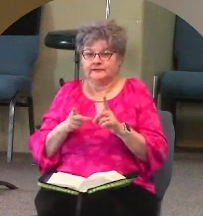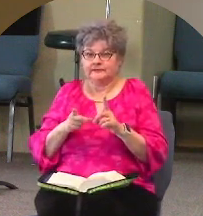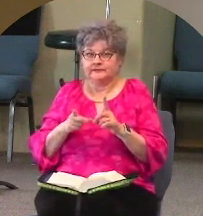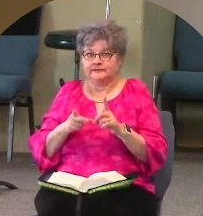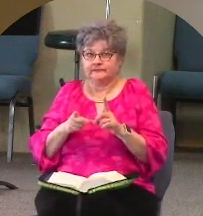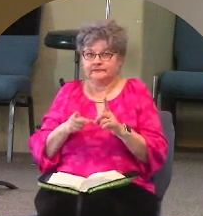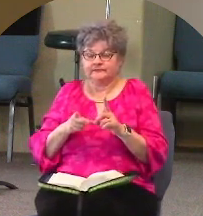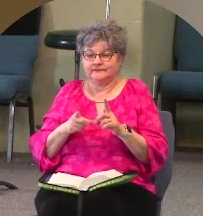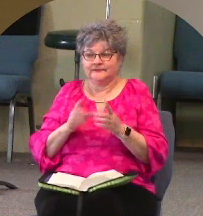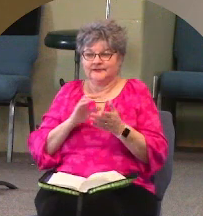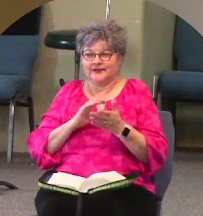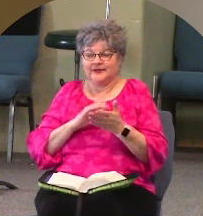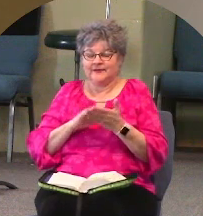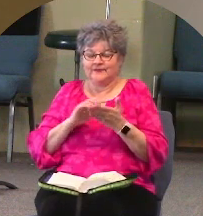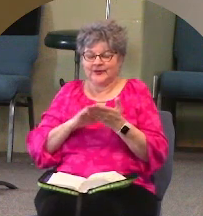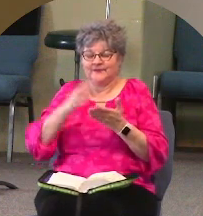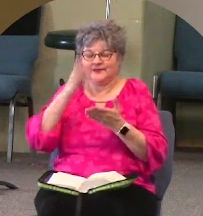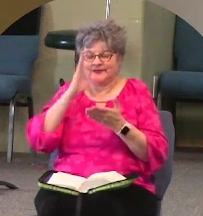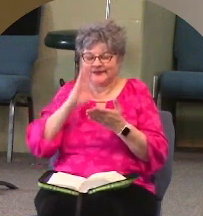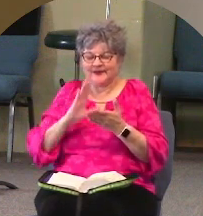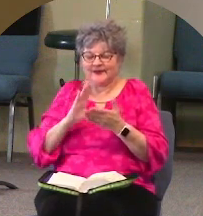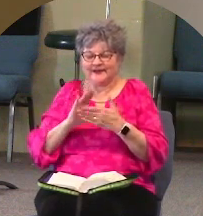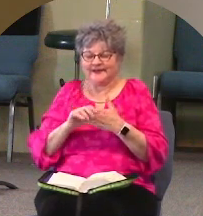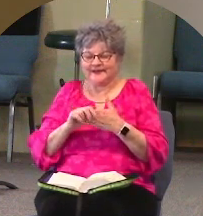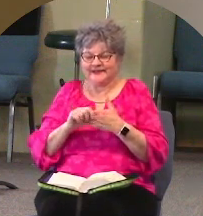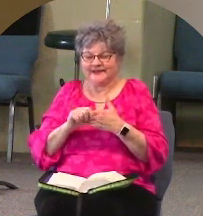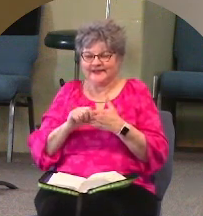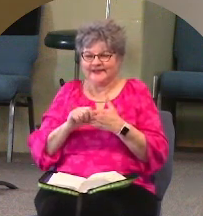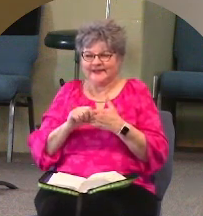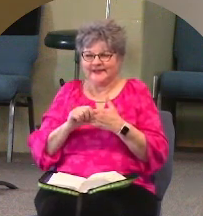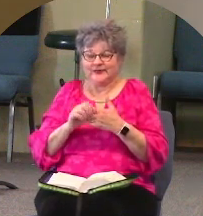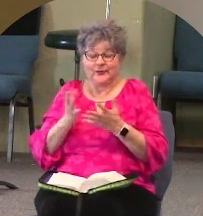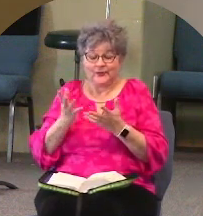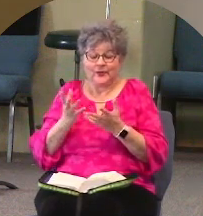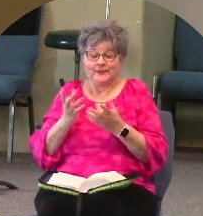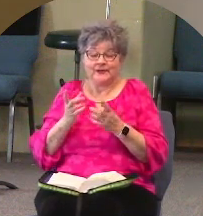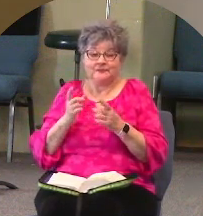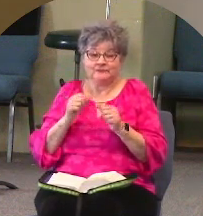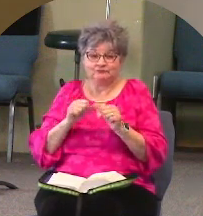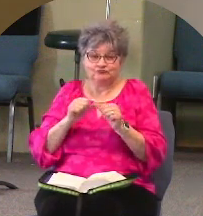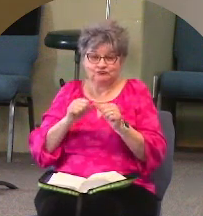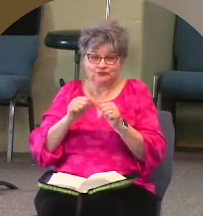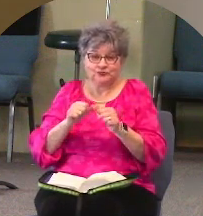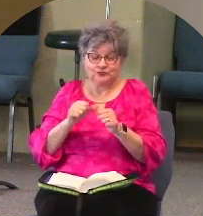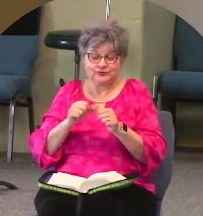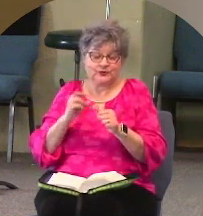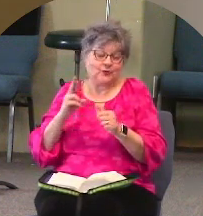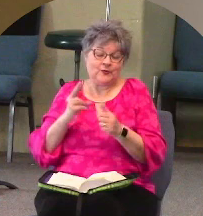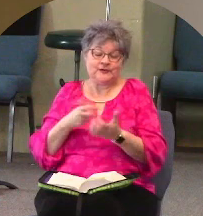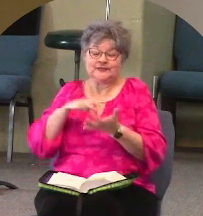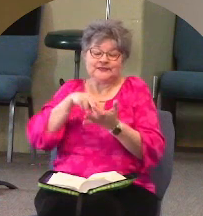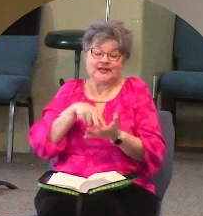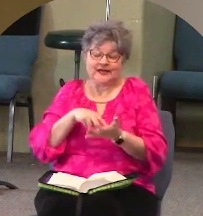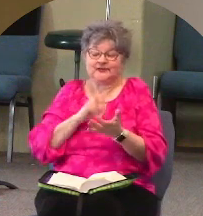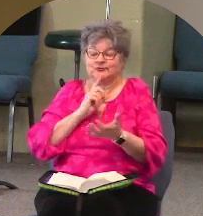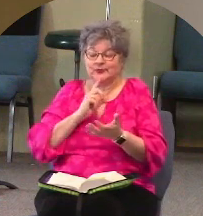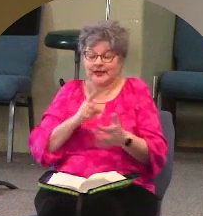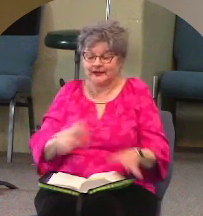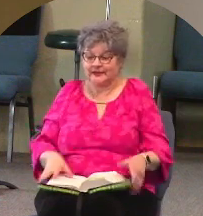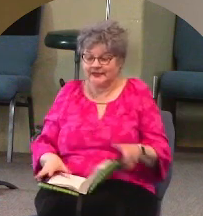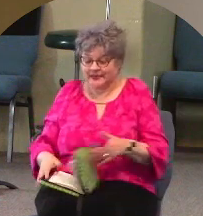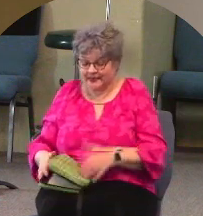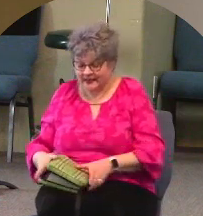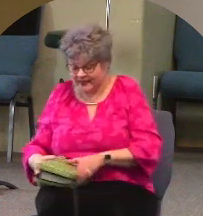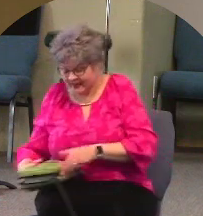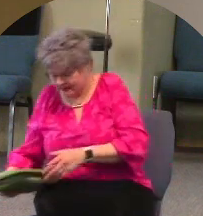glory of God. You want me to go on? Or why don't we just stand? Because the reality